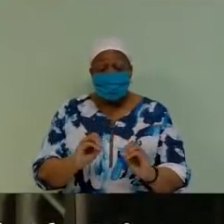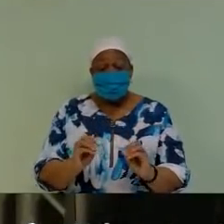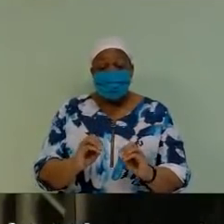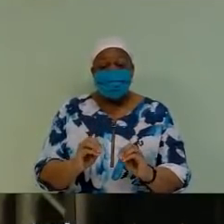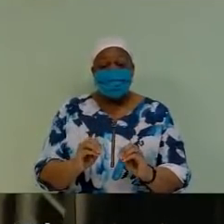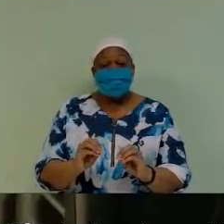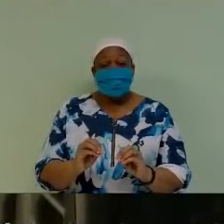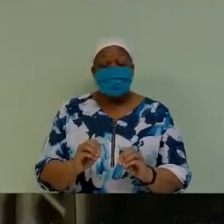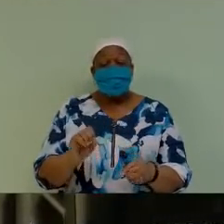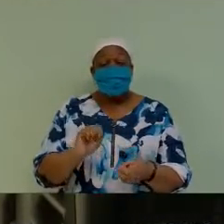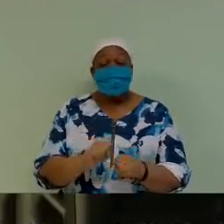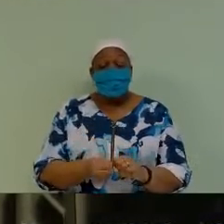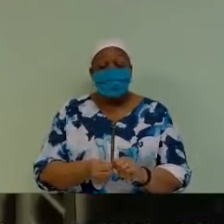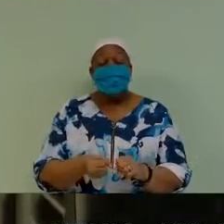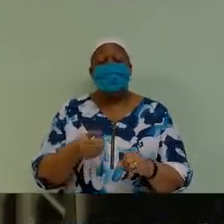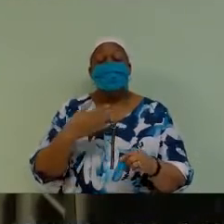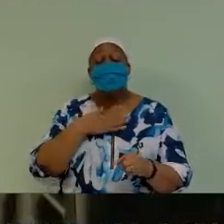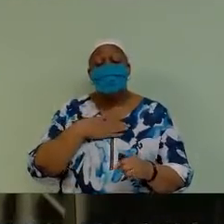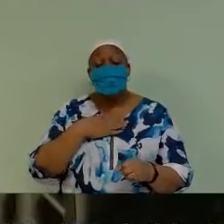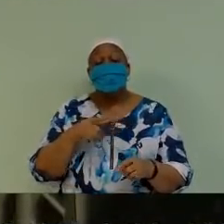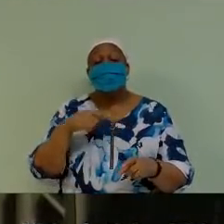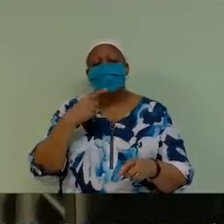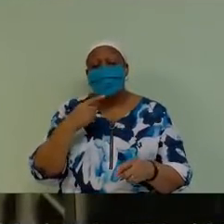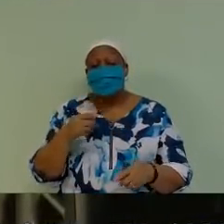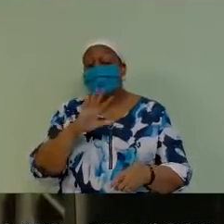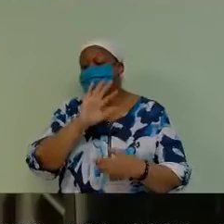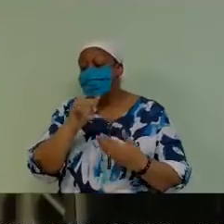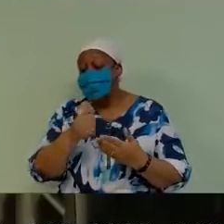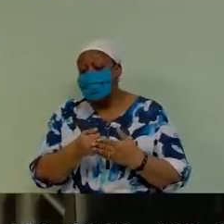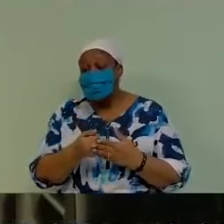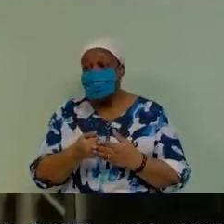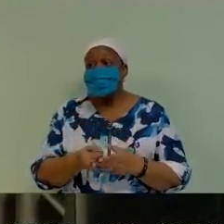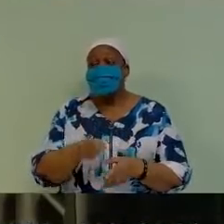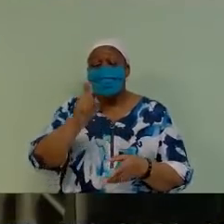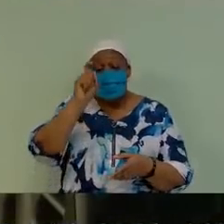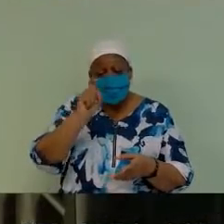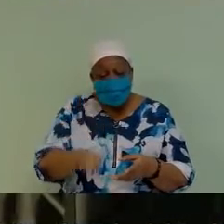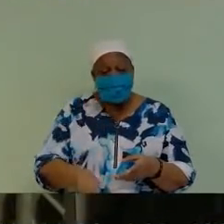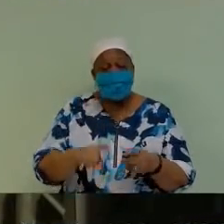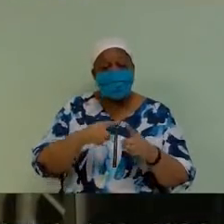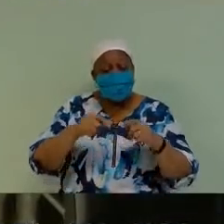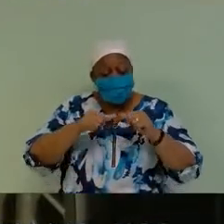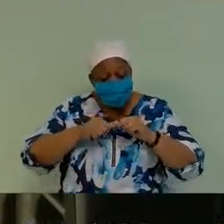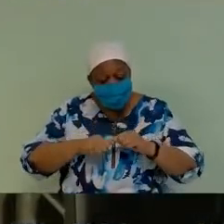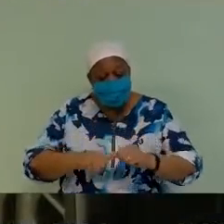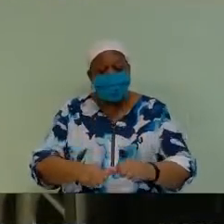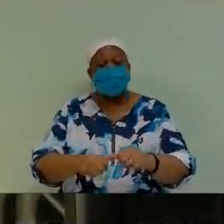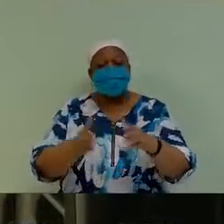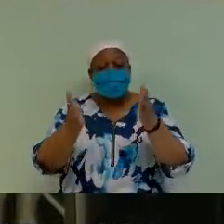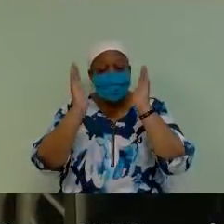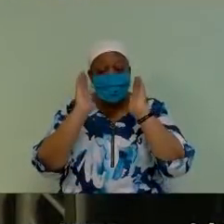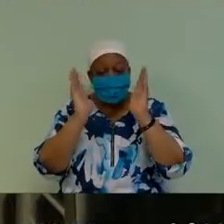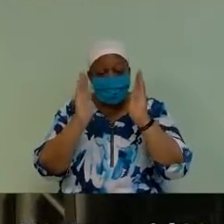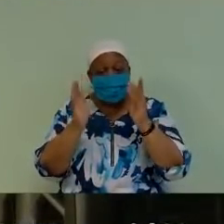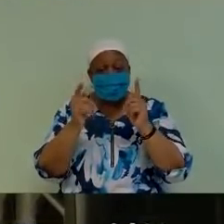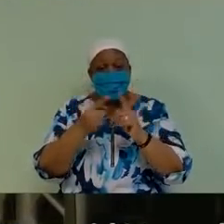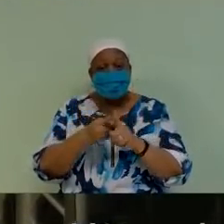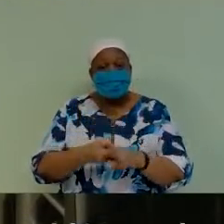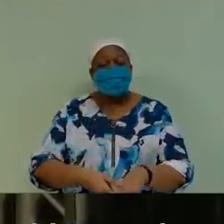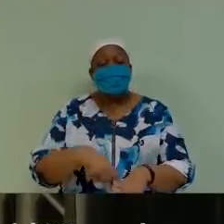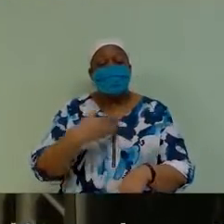and convincing the public that we need to continue adhering to these